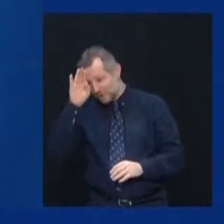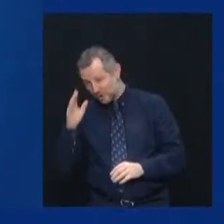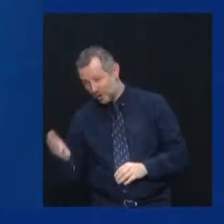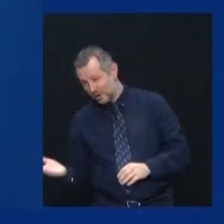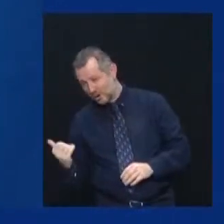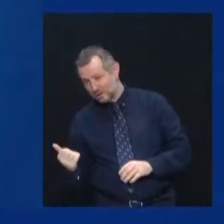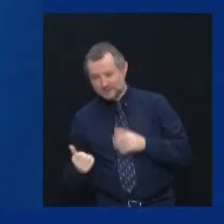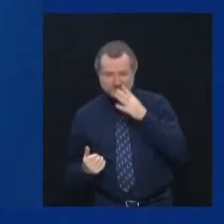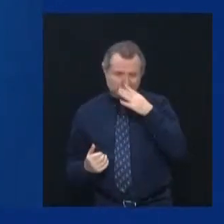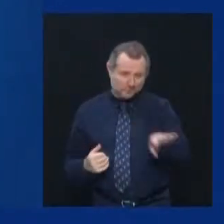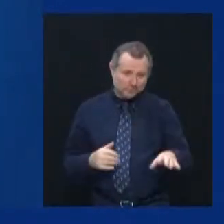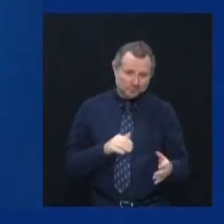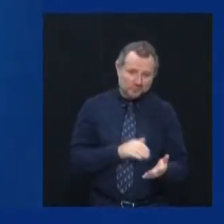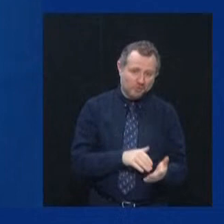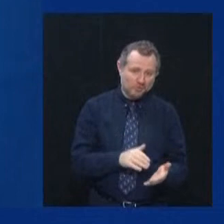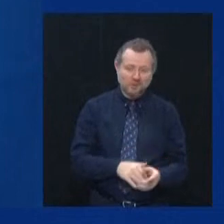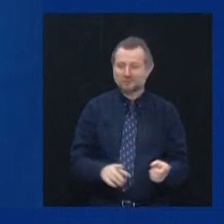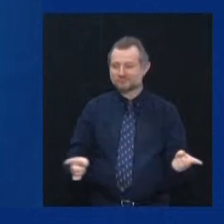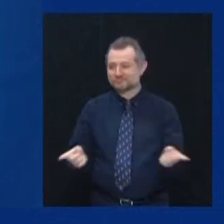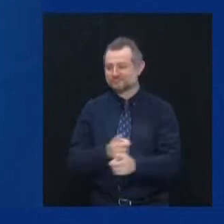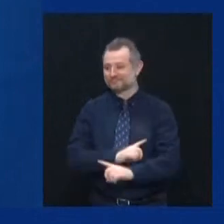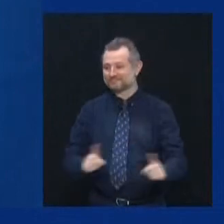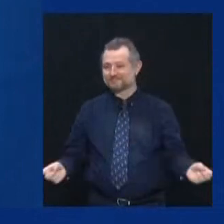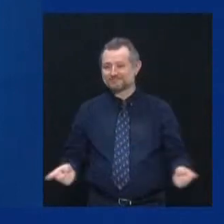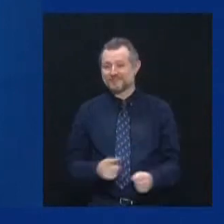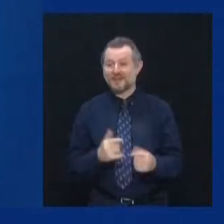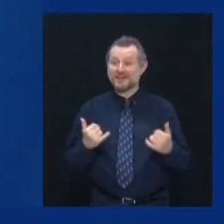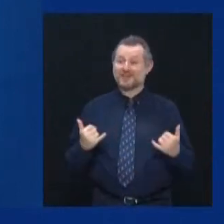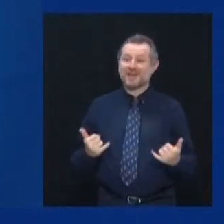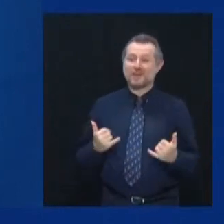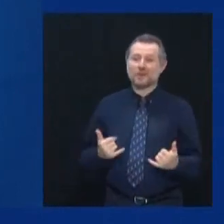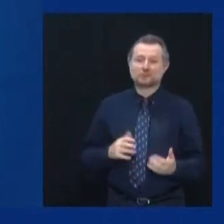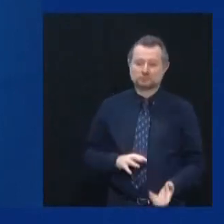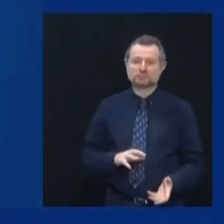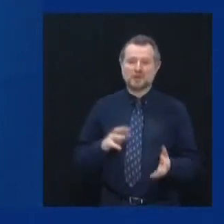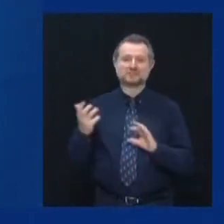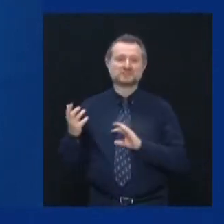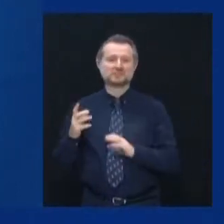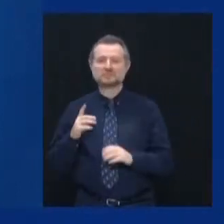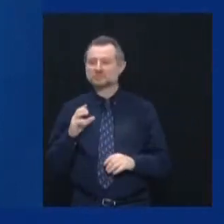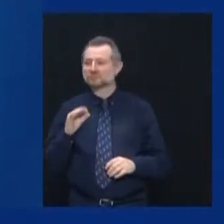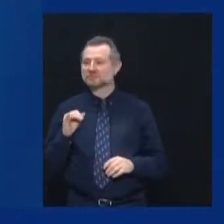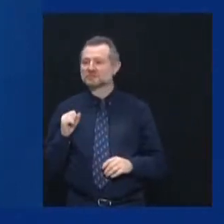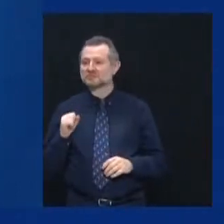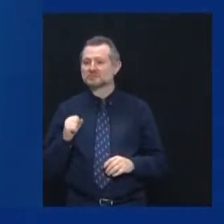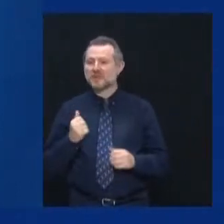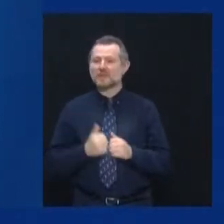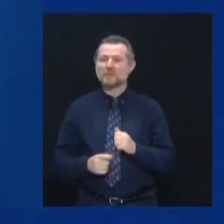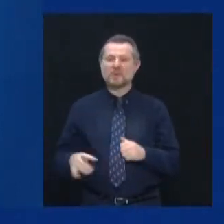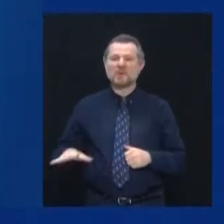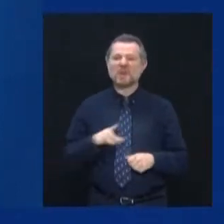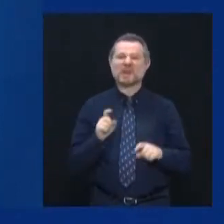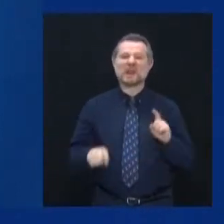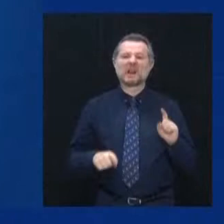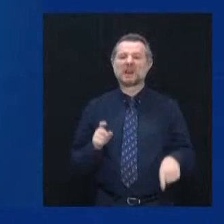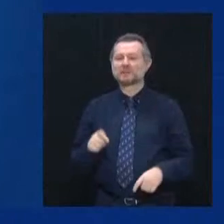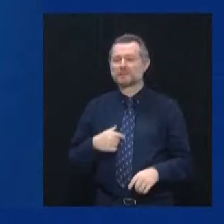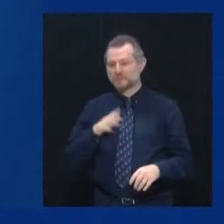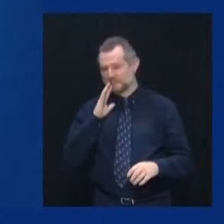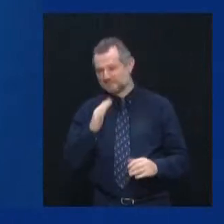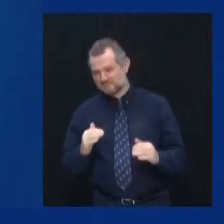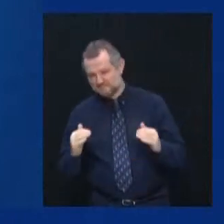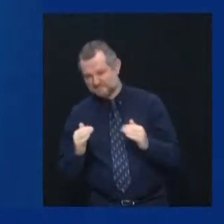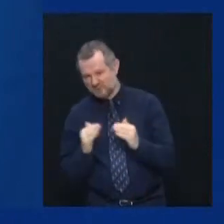doctors. This is a crisis. Everyone needs it. We're going to do it fairly. We're going to do it